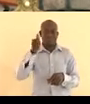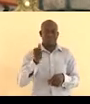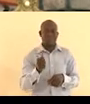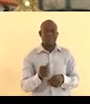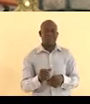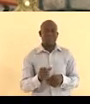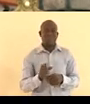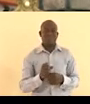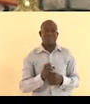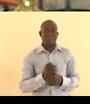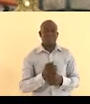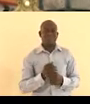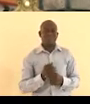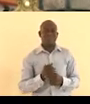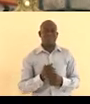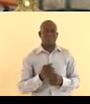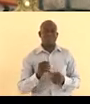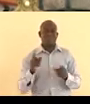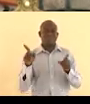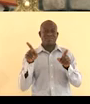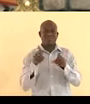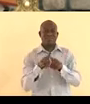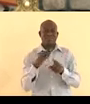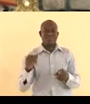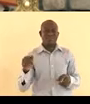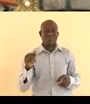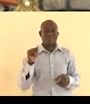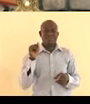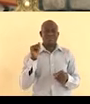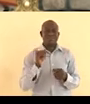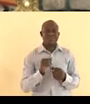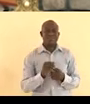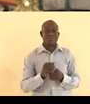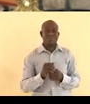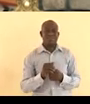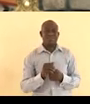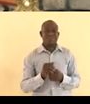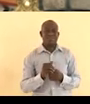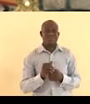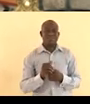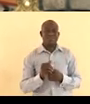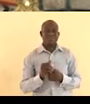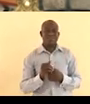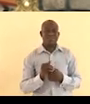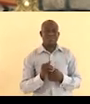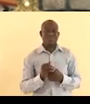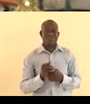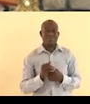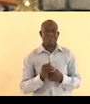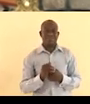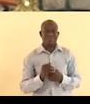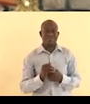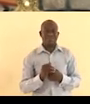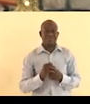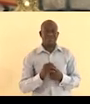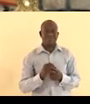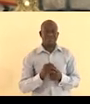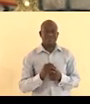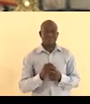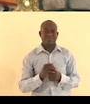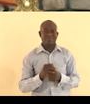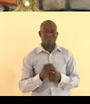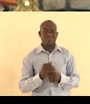to the clairvoyance, likened to the witch of Endor that Saul went to